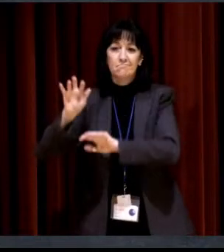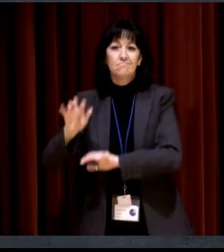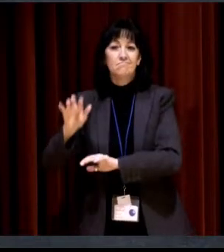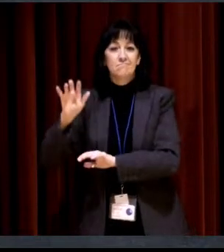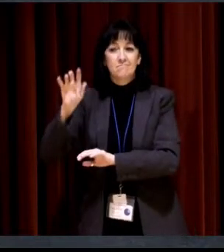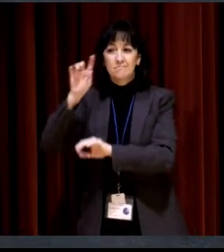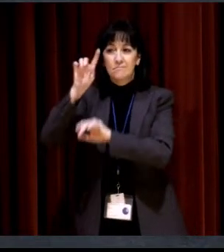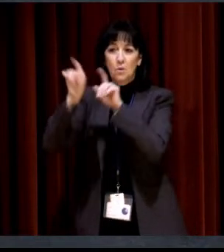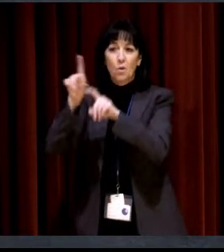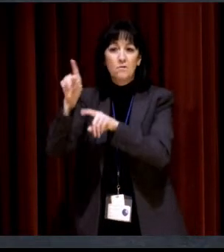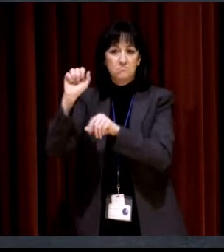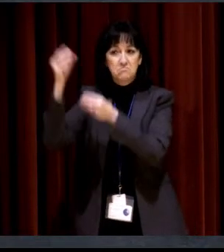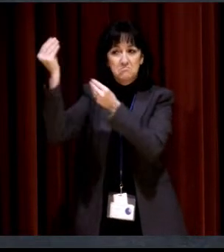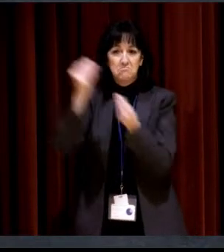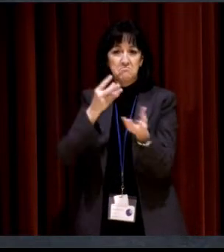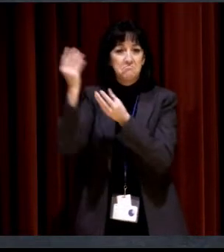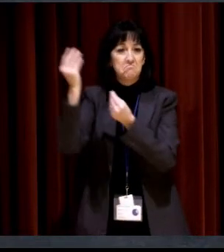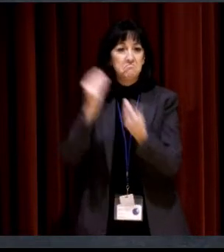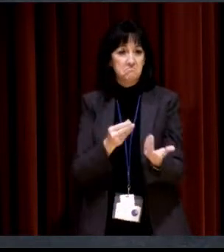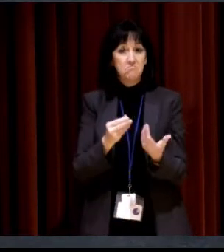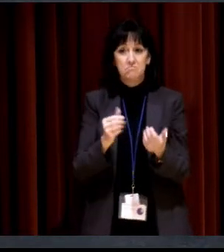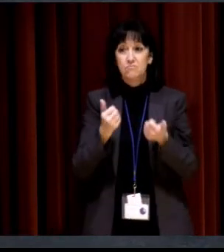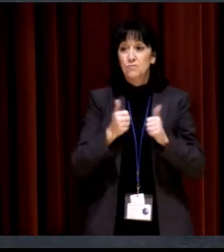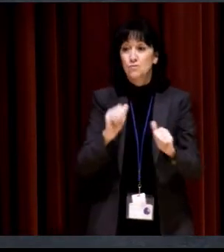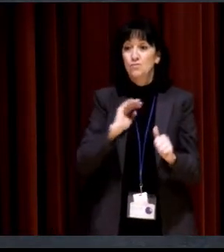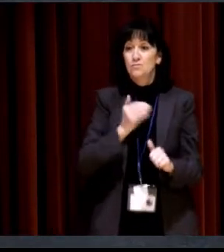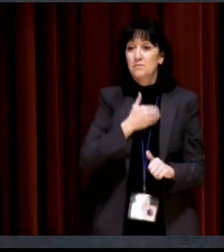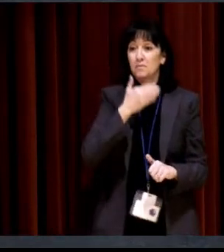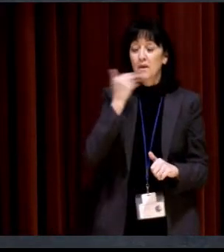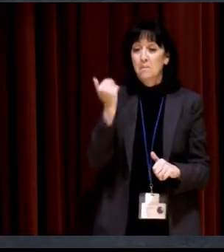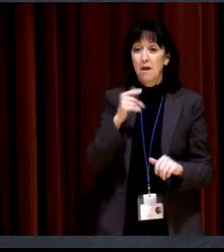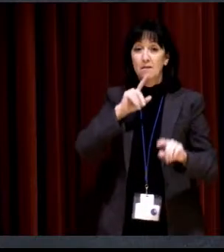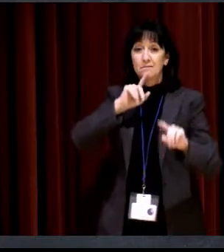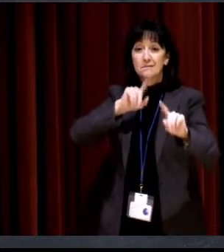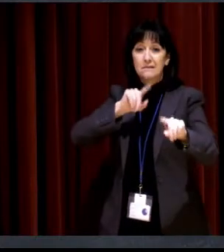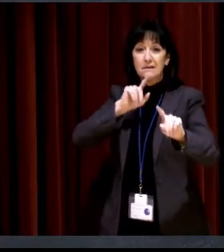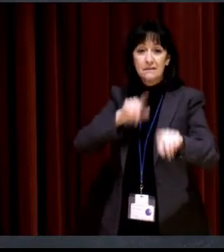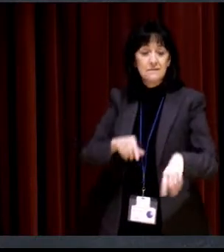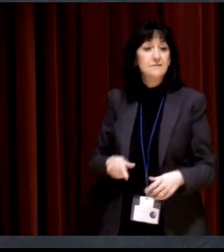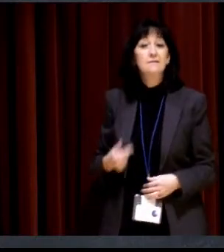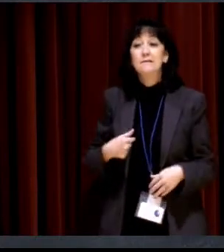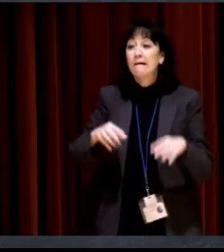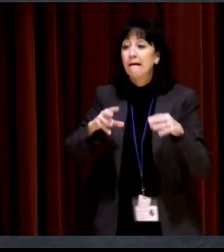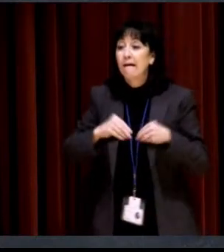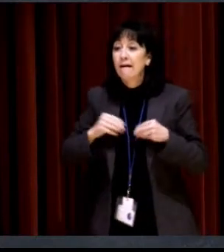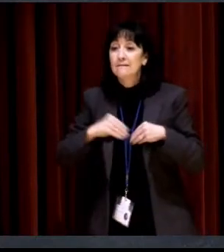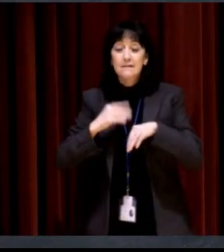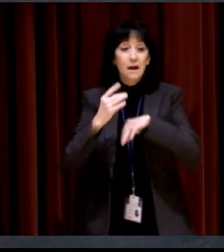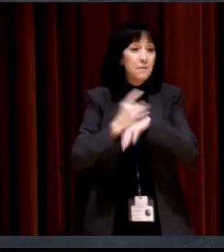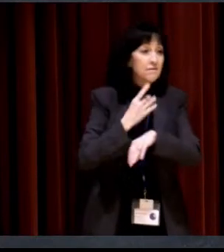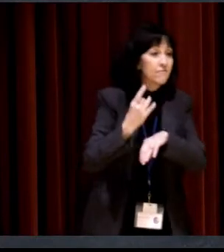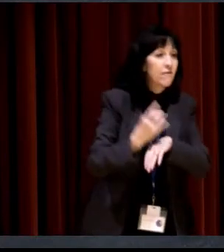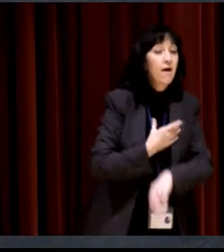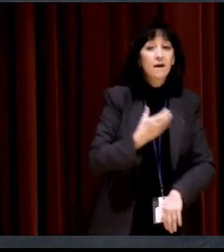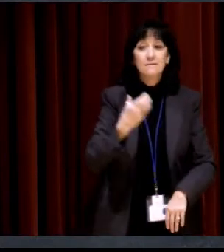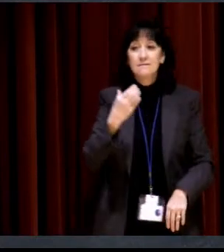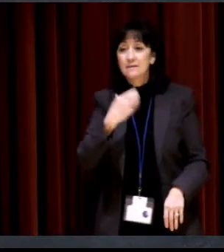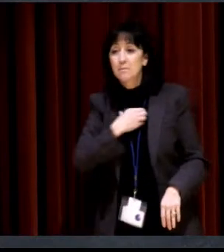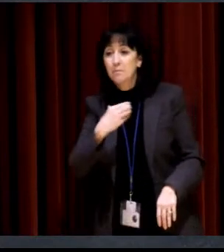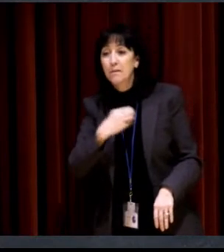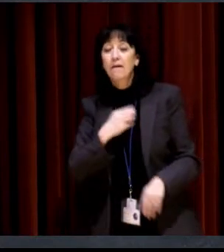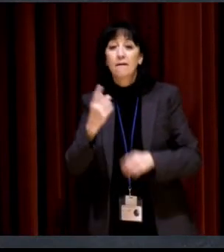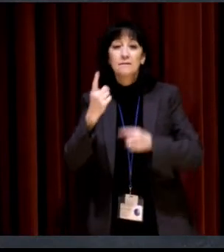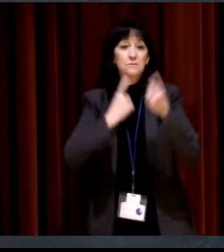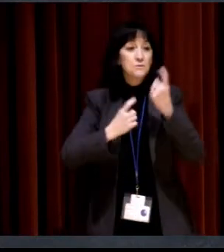we'll tee them up here and try to answer them. We take questions, we take advice, we take complaints, whatever you want to say, we're here